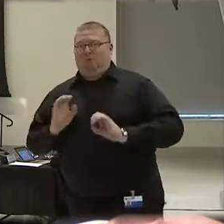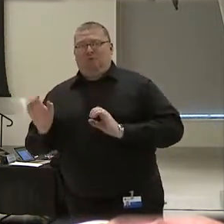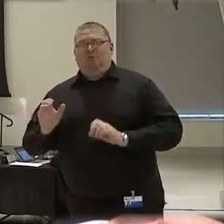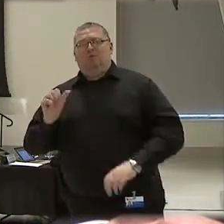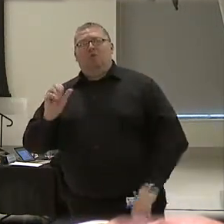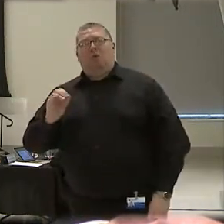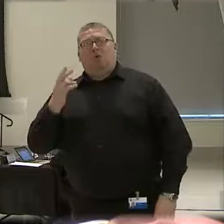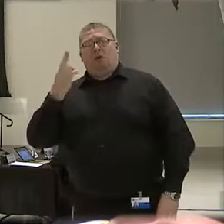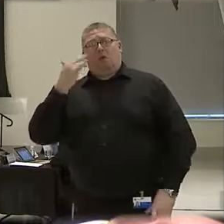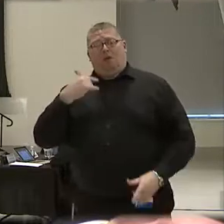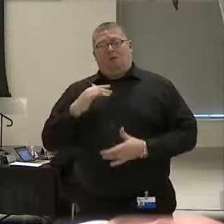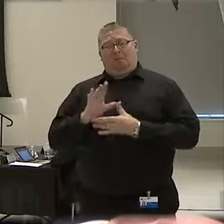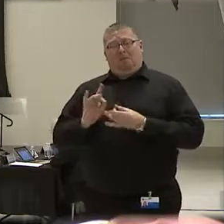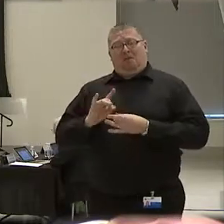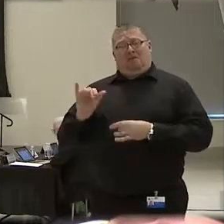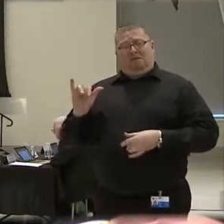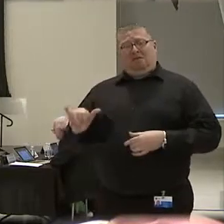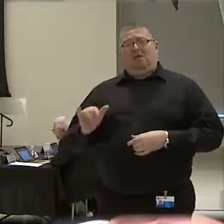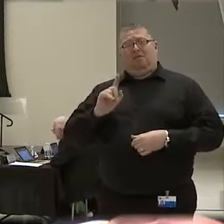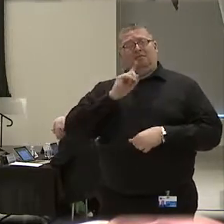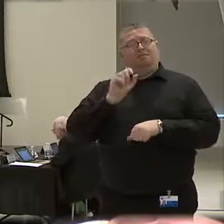the reason I'm saying this is because